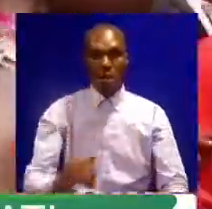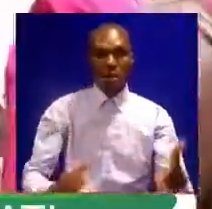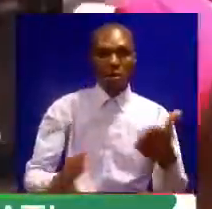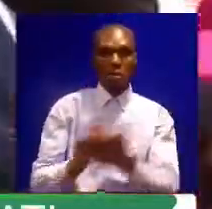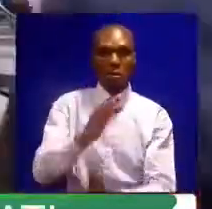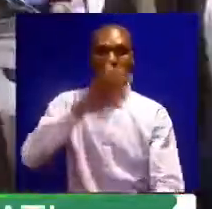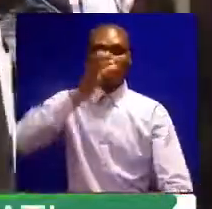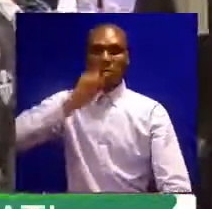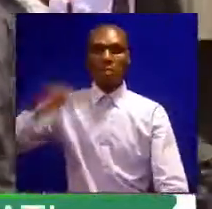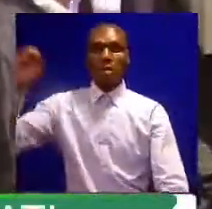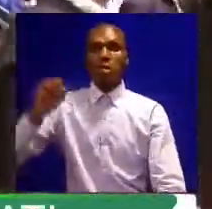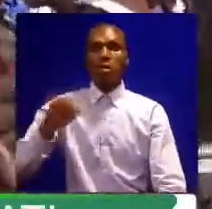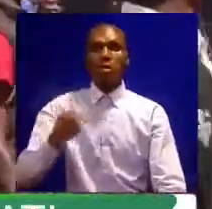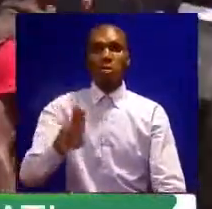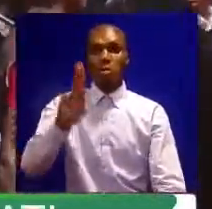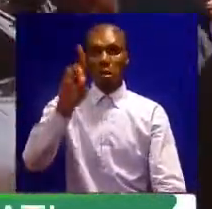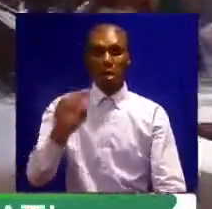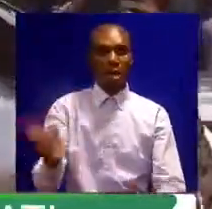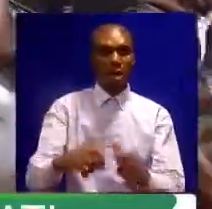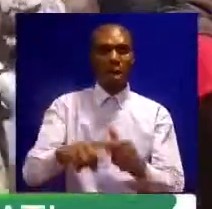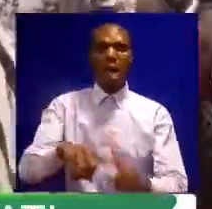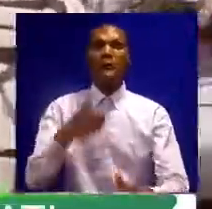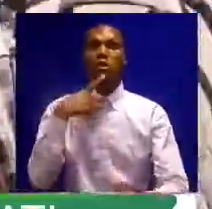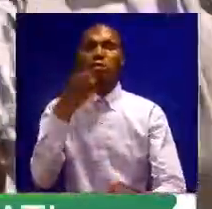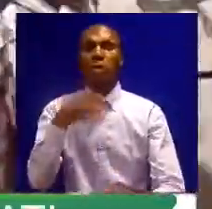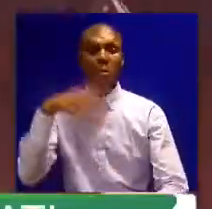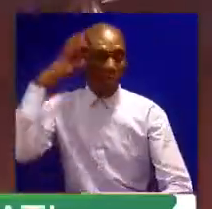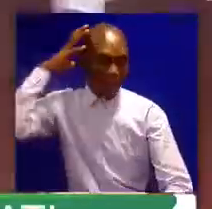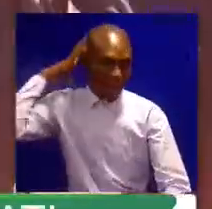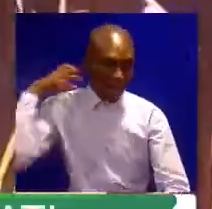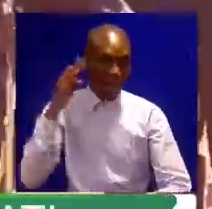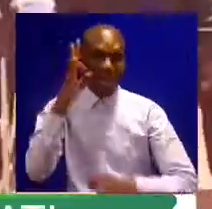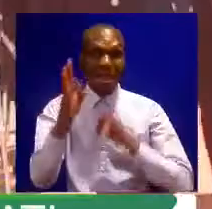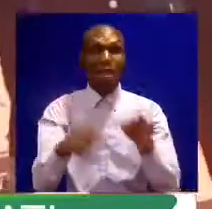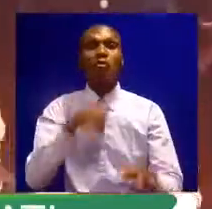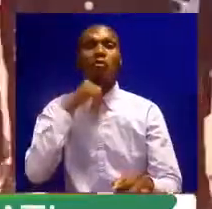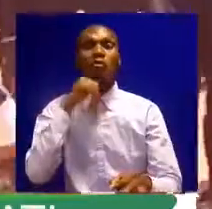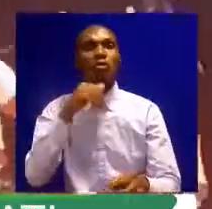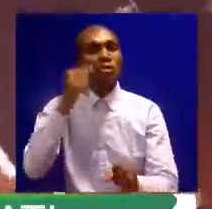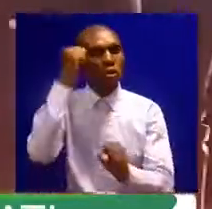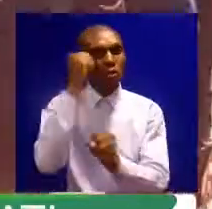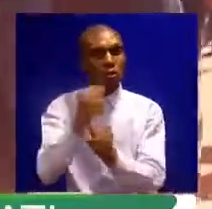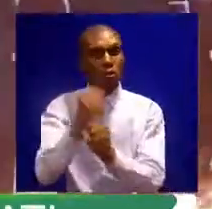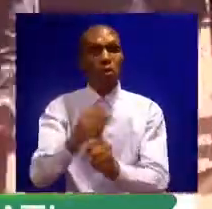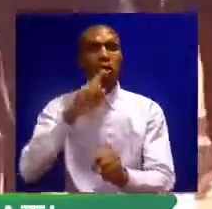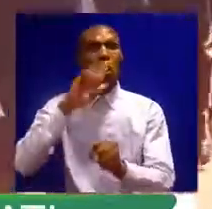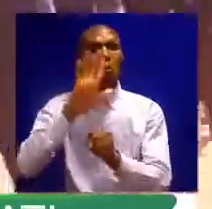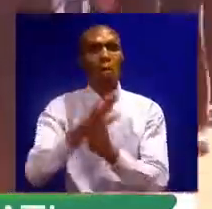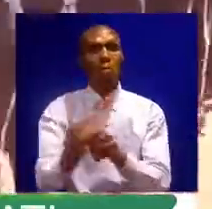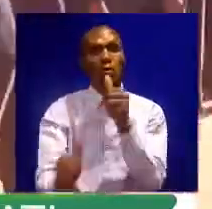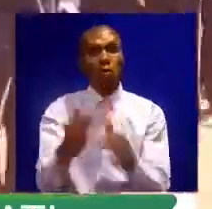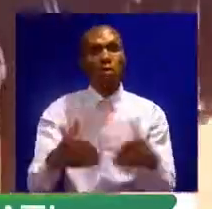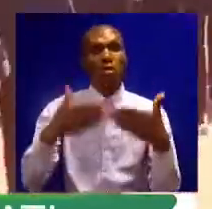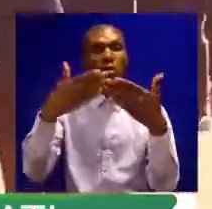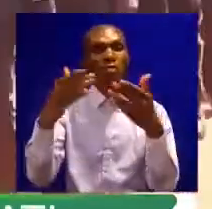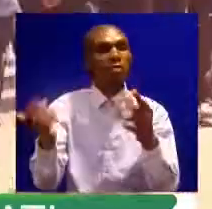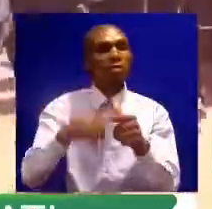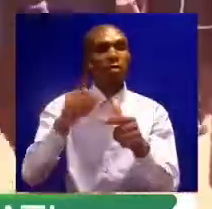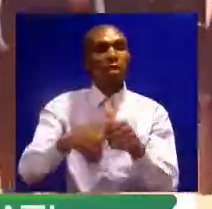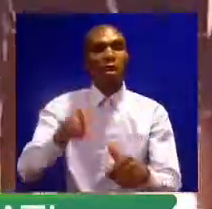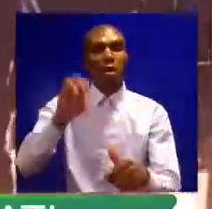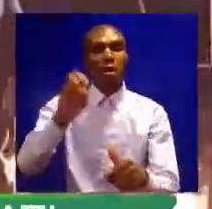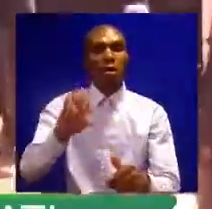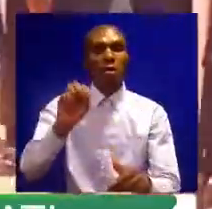sekiyama kia UDA nigamu manjara atibuna onyatari gochiko ikirani echi irechiri ya verga koria nigo soro agochiko bomo